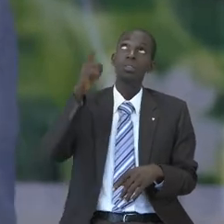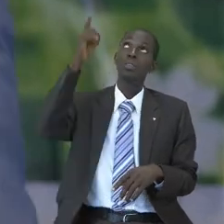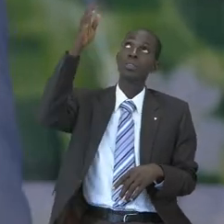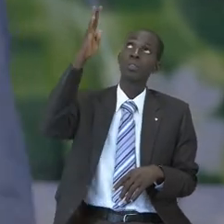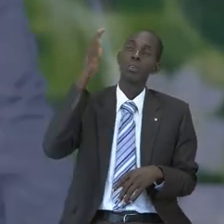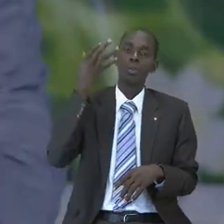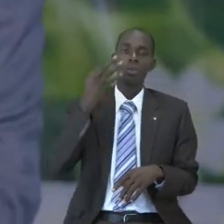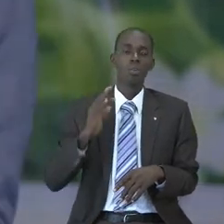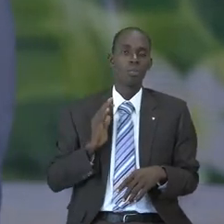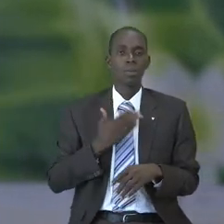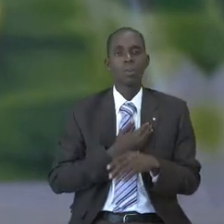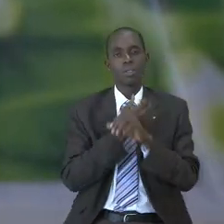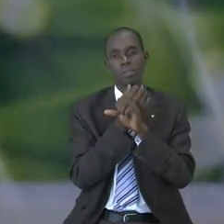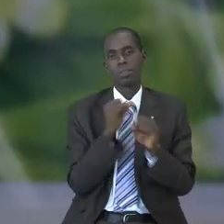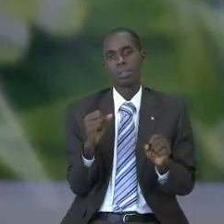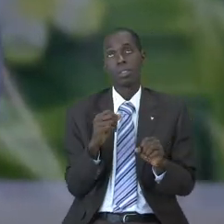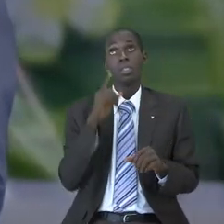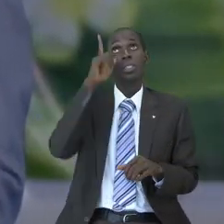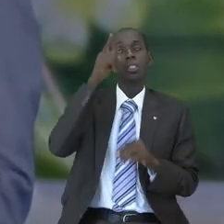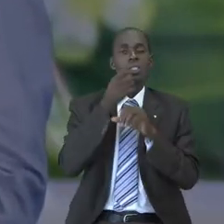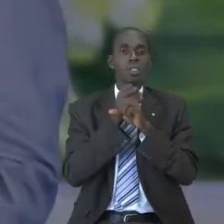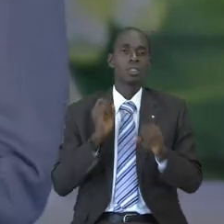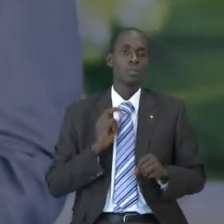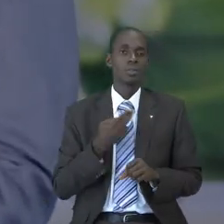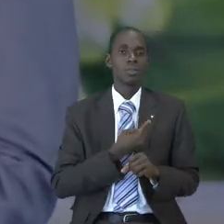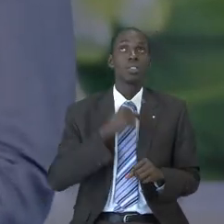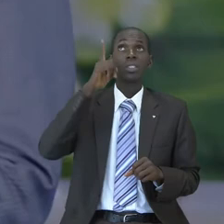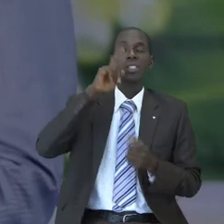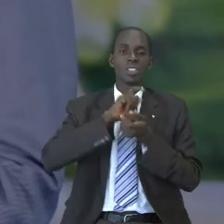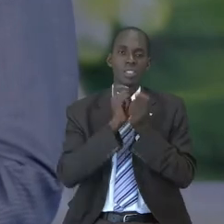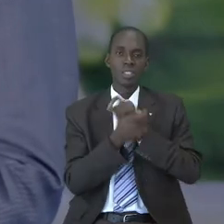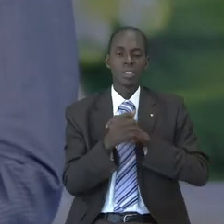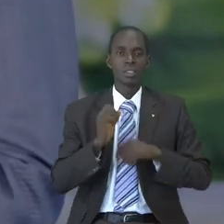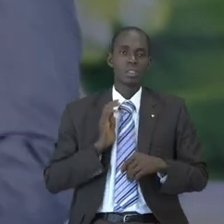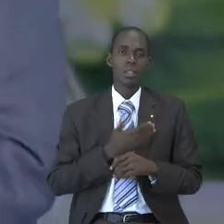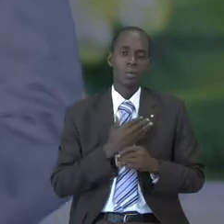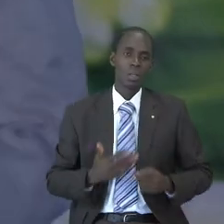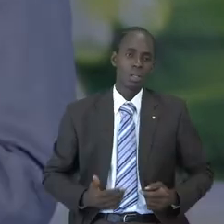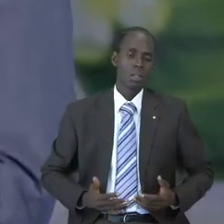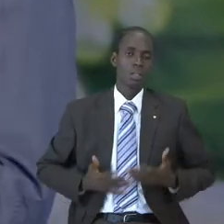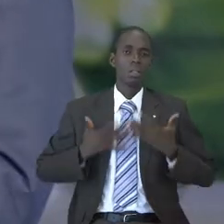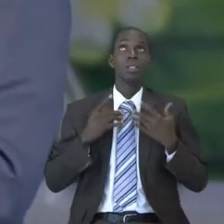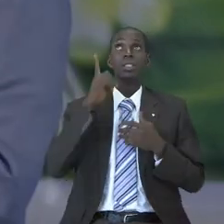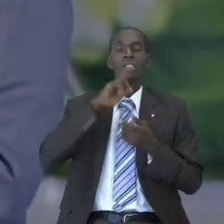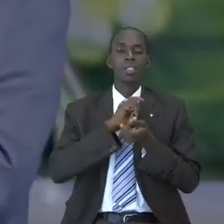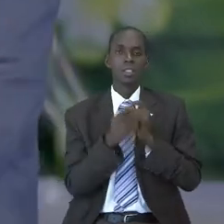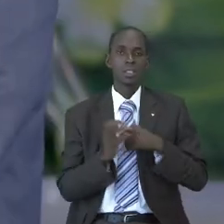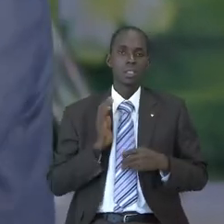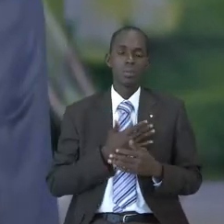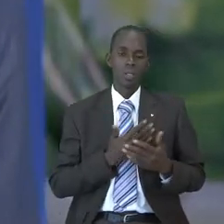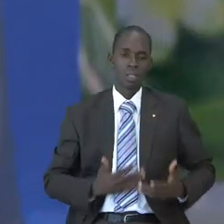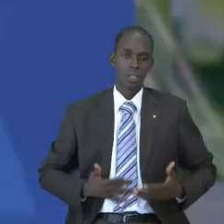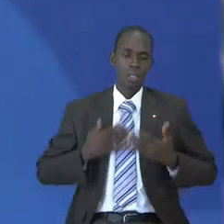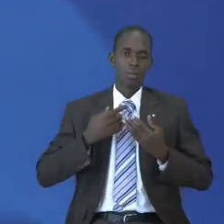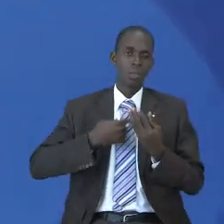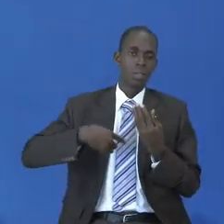our salvation. It saves us. It changes our lives. It turns our lives around.